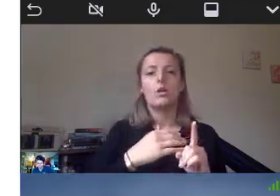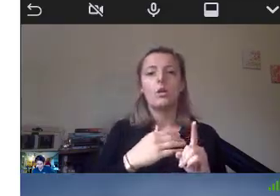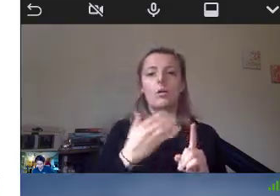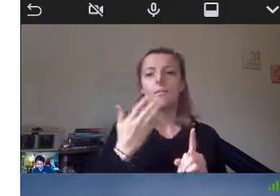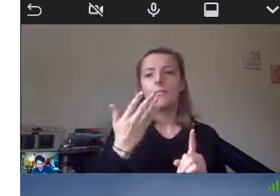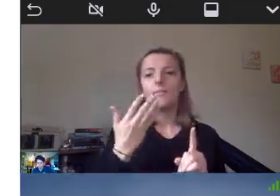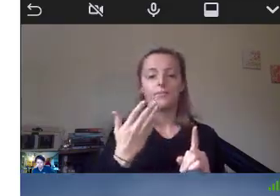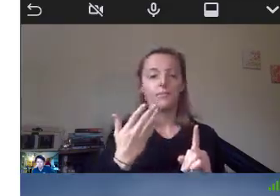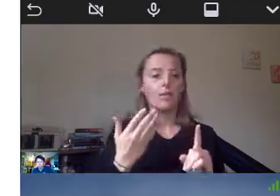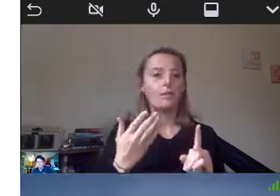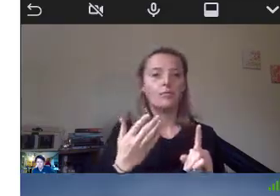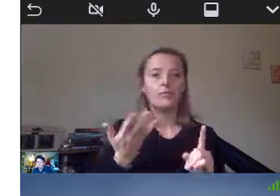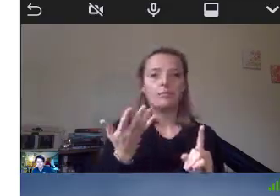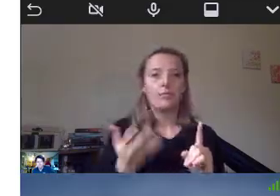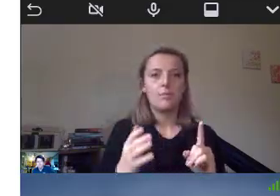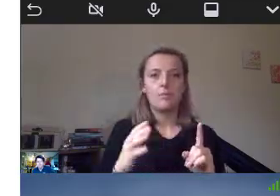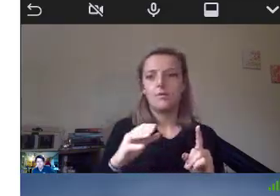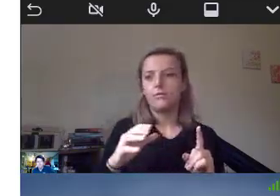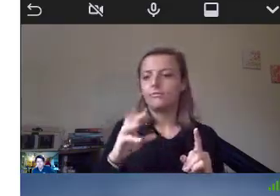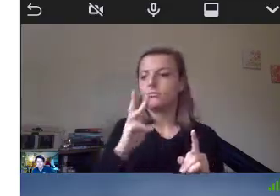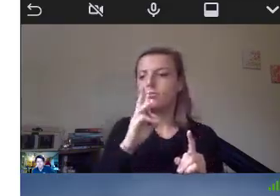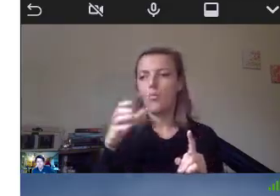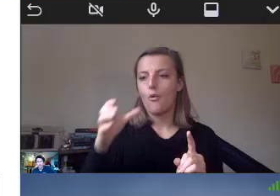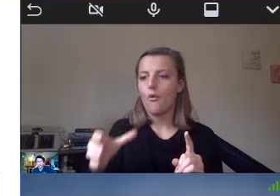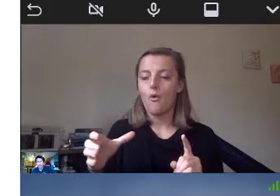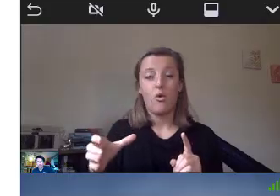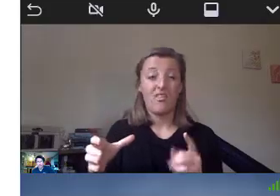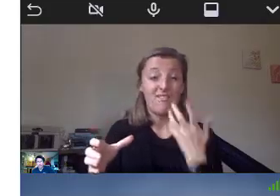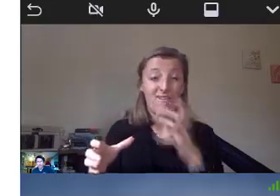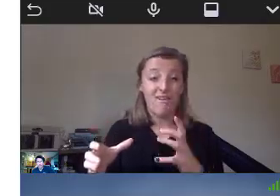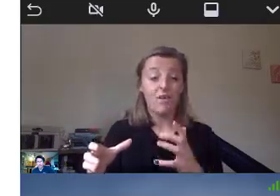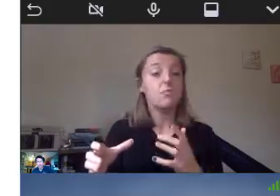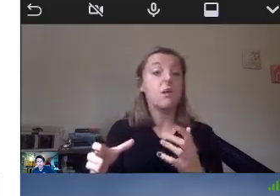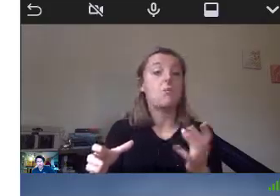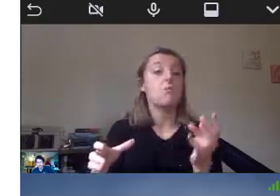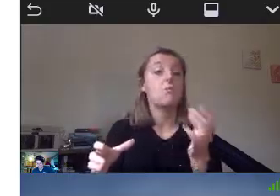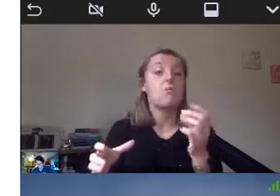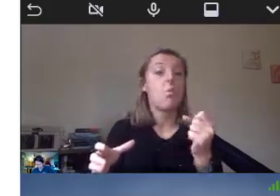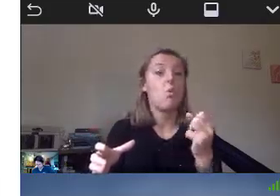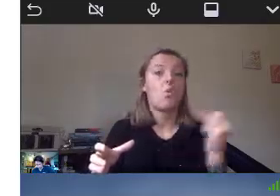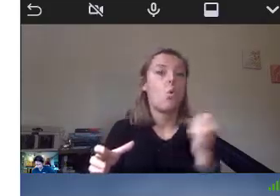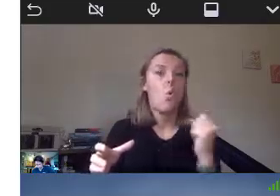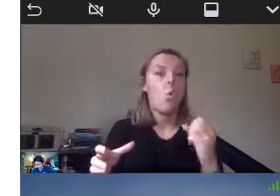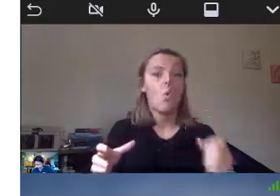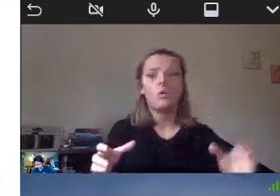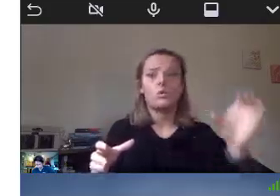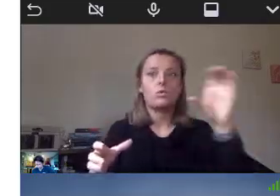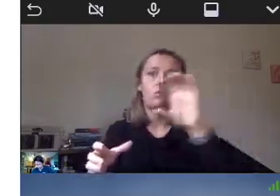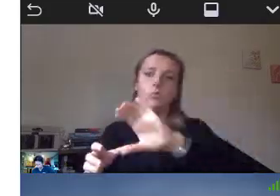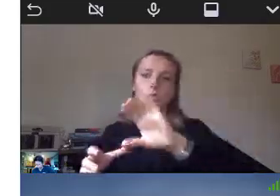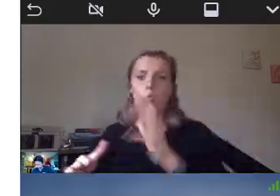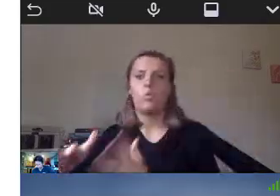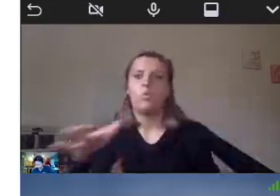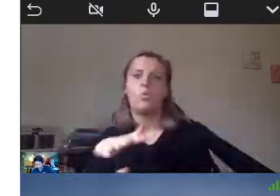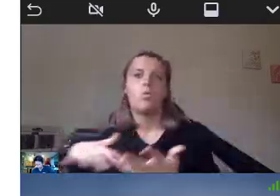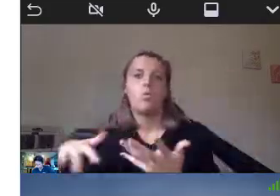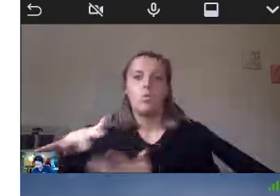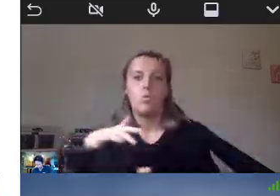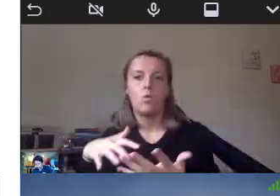just because I'm physically moving that hot fluid, right? And again, the combination of these two things is called